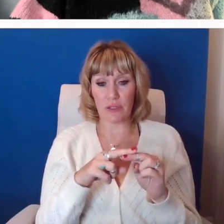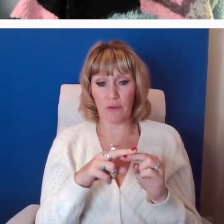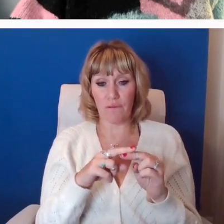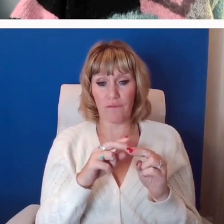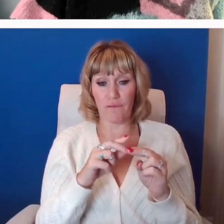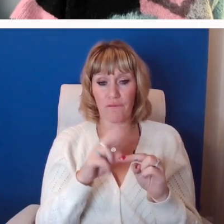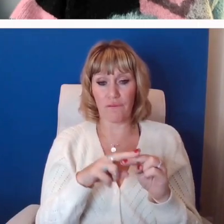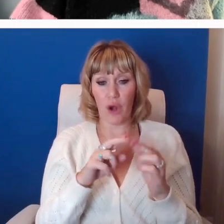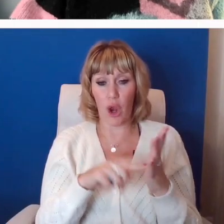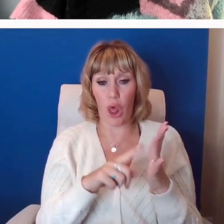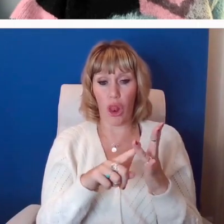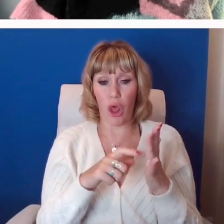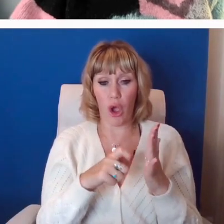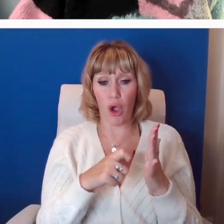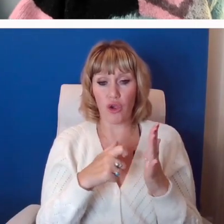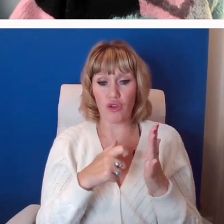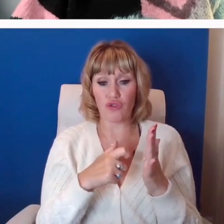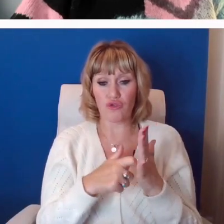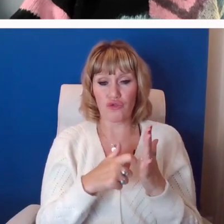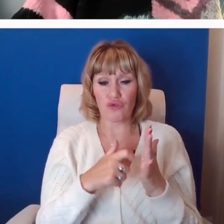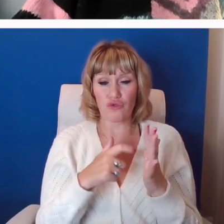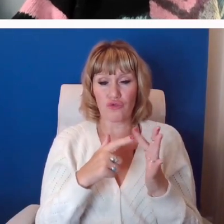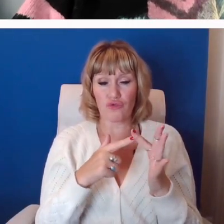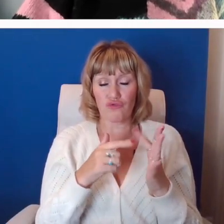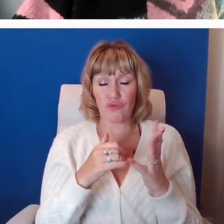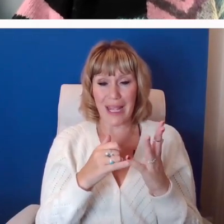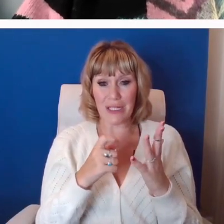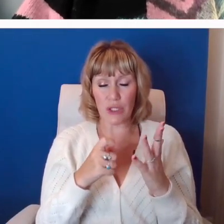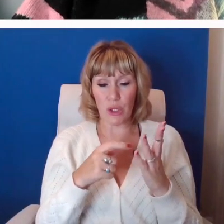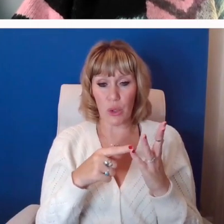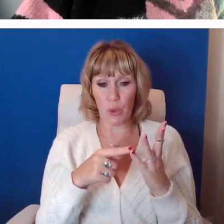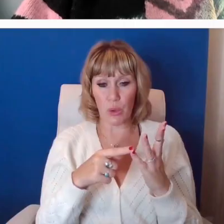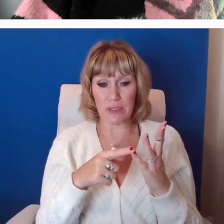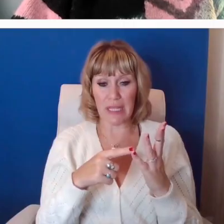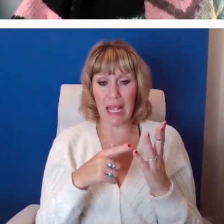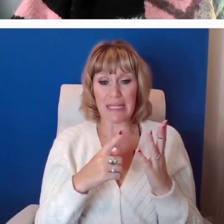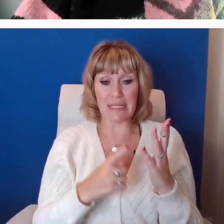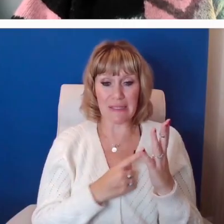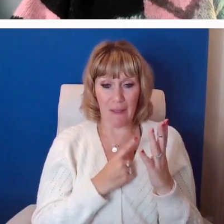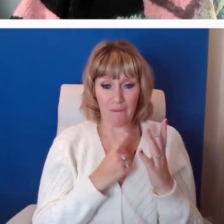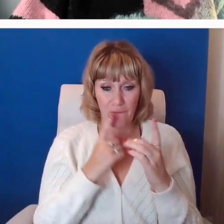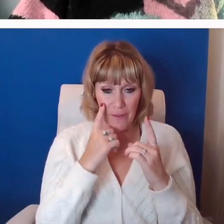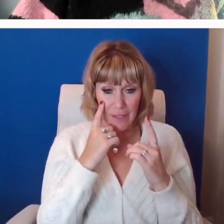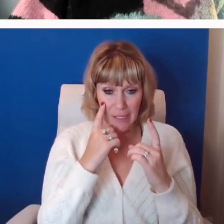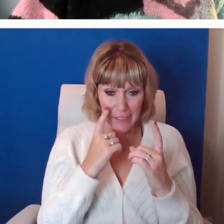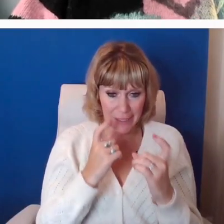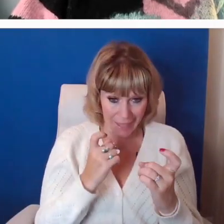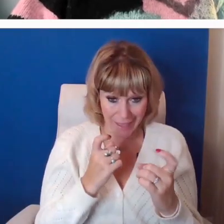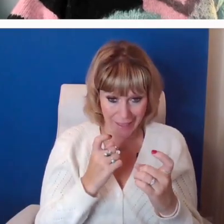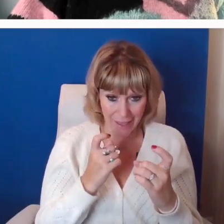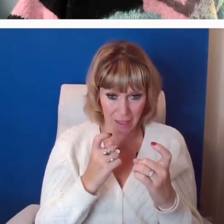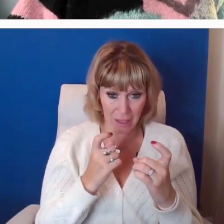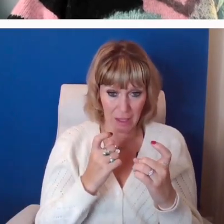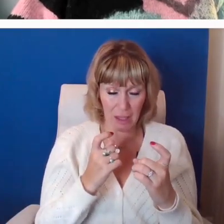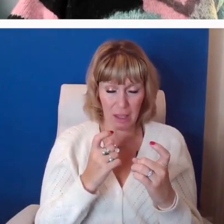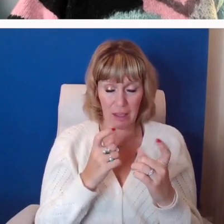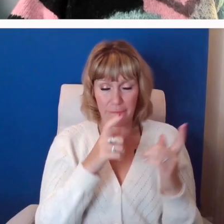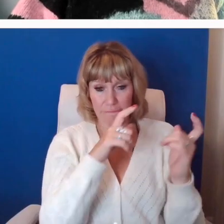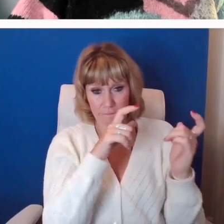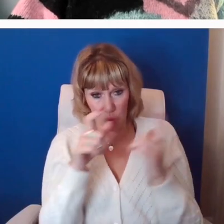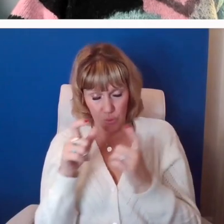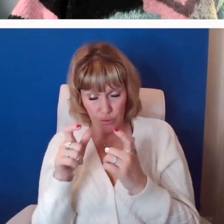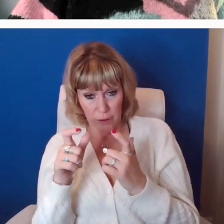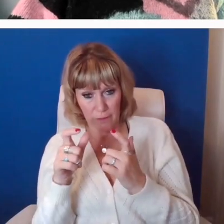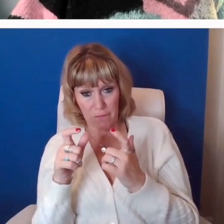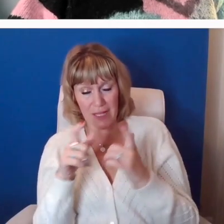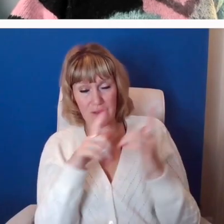need a rosy day pink, and it's from 2023. It's a digital photograph. Um, it's a